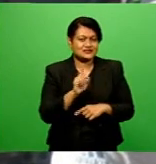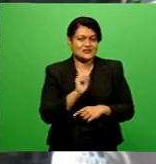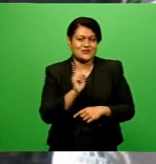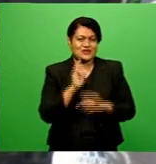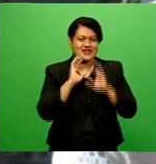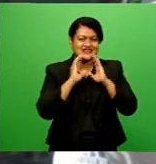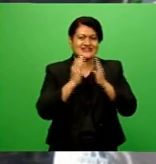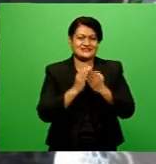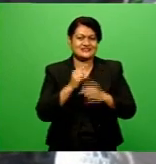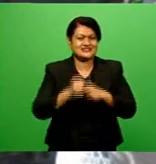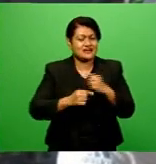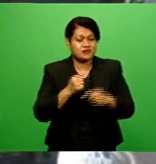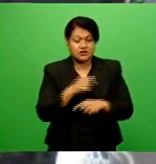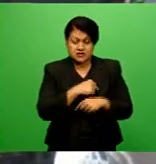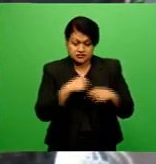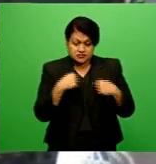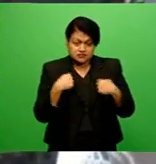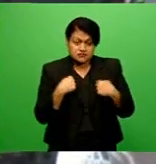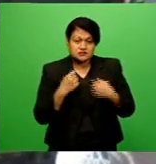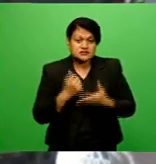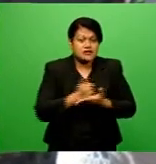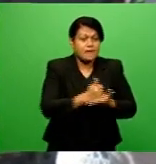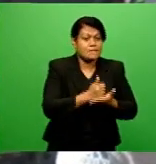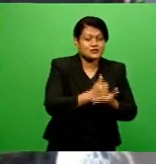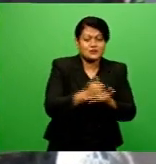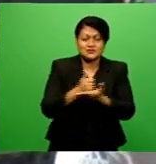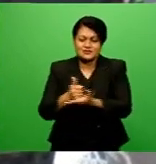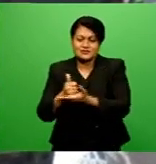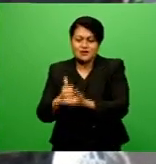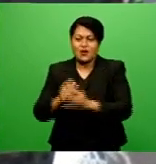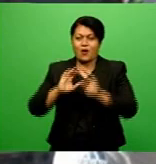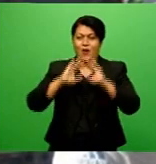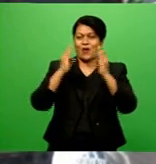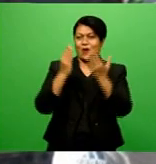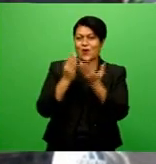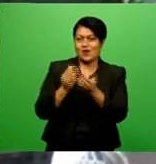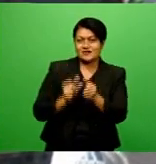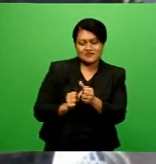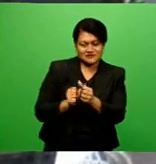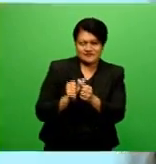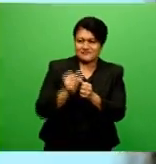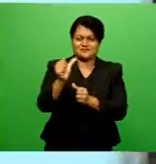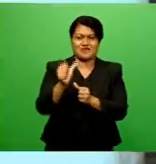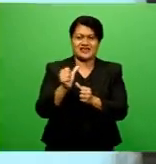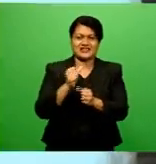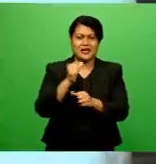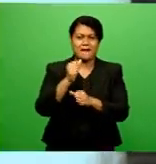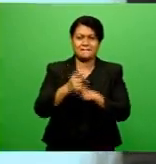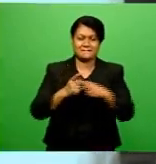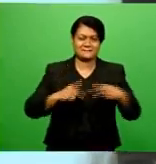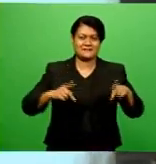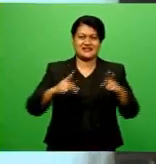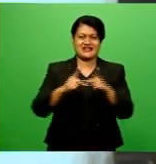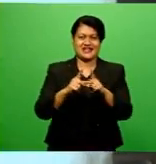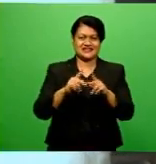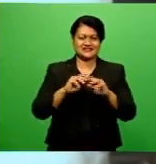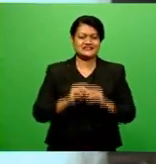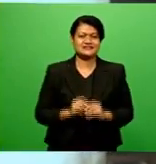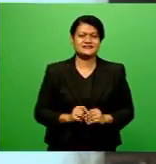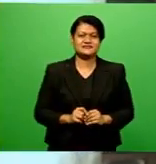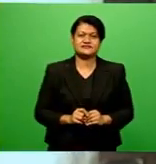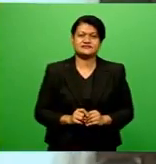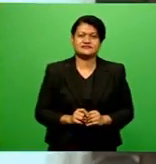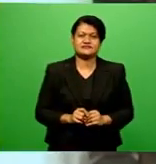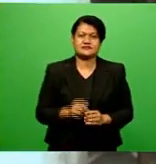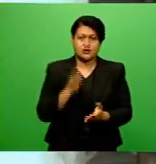about. If we support each other this way, the world would be a better place. It was a true Christmas